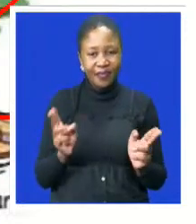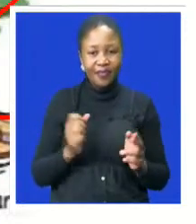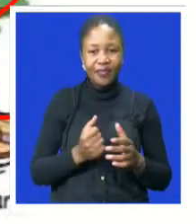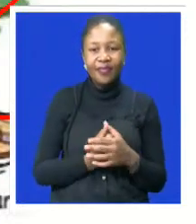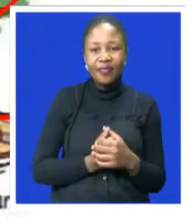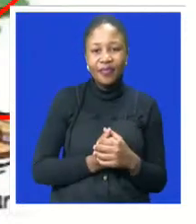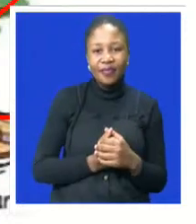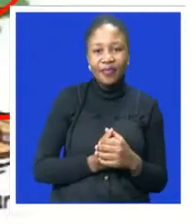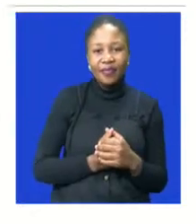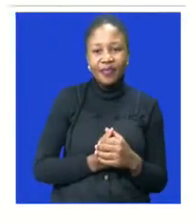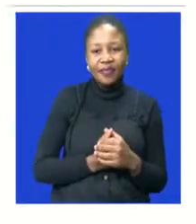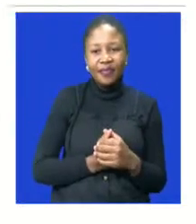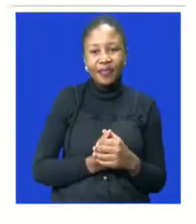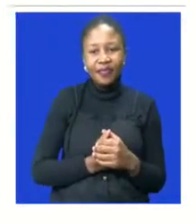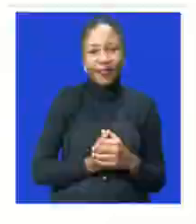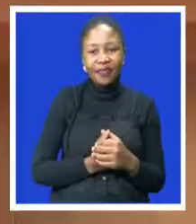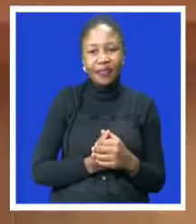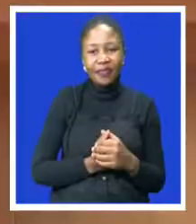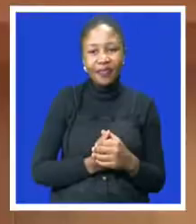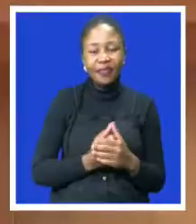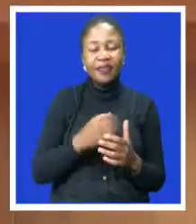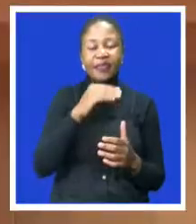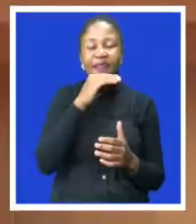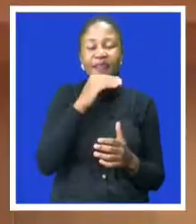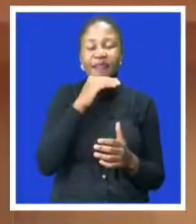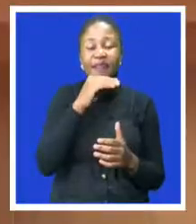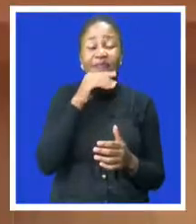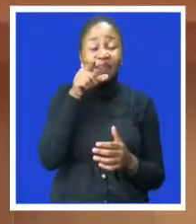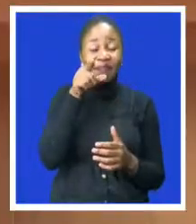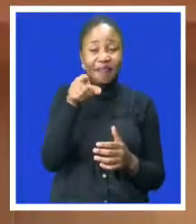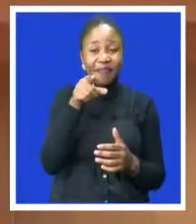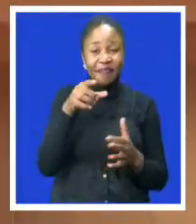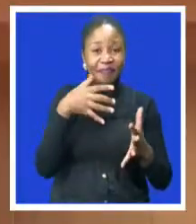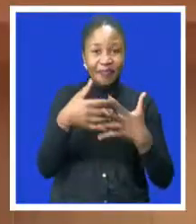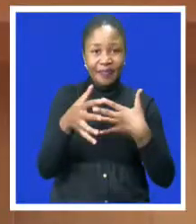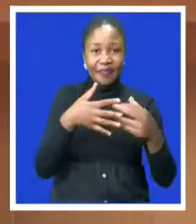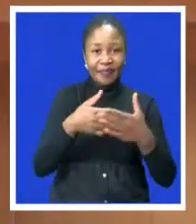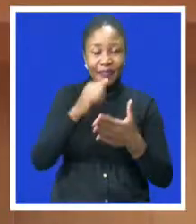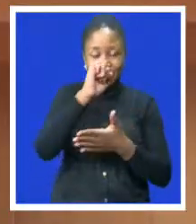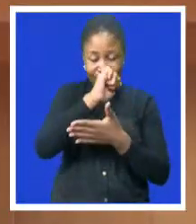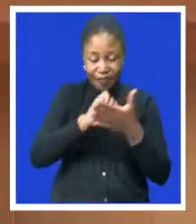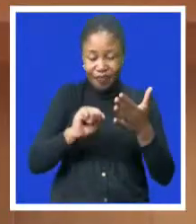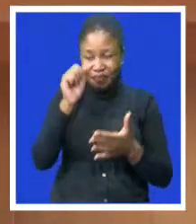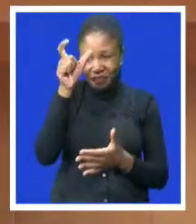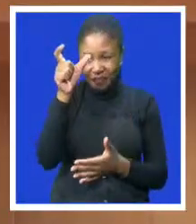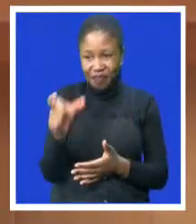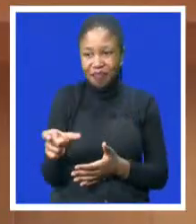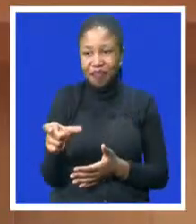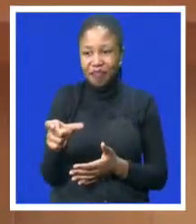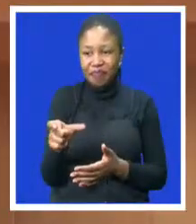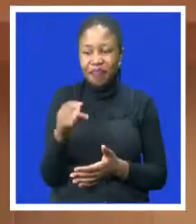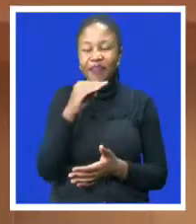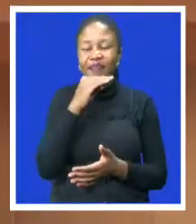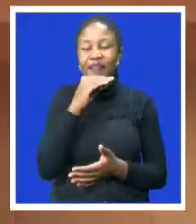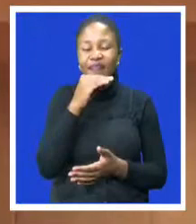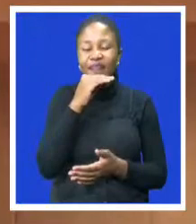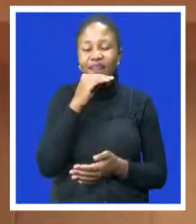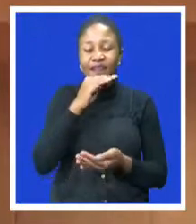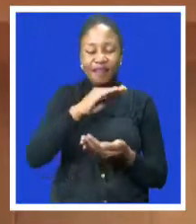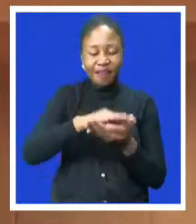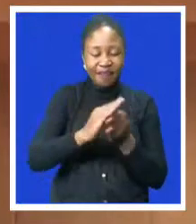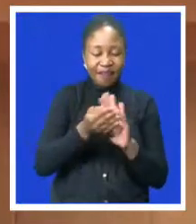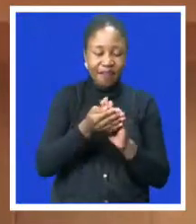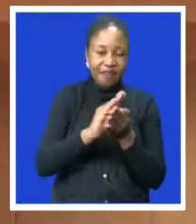man-made. They are man-made. As I have said, dear Lena, even when